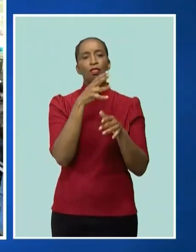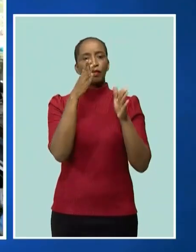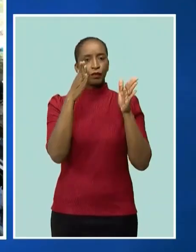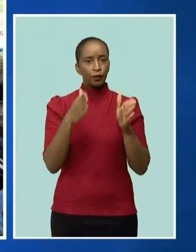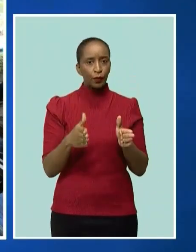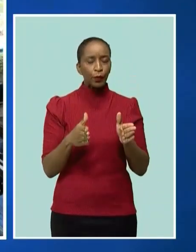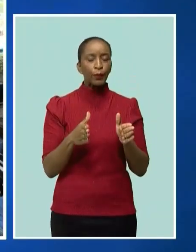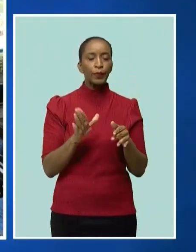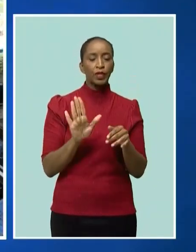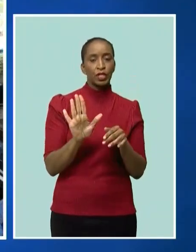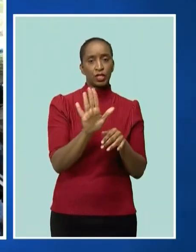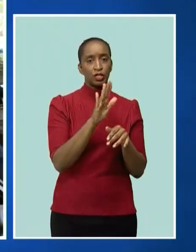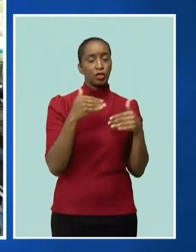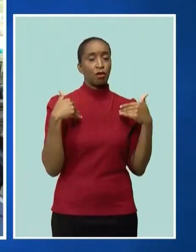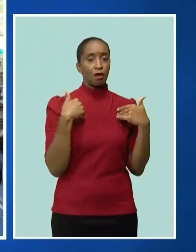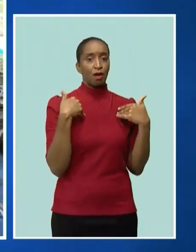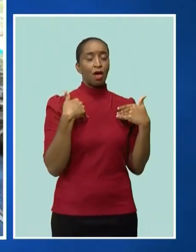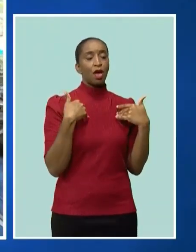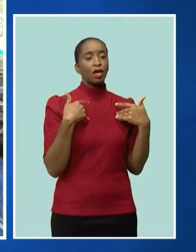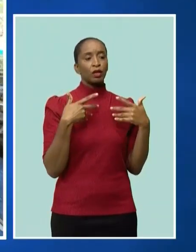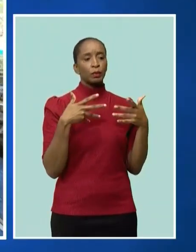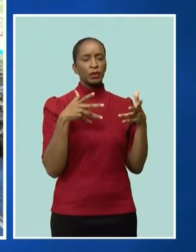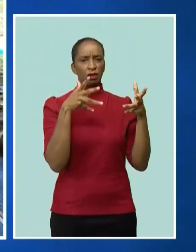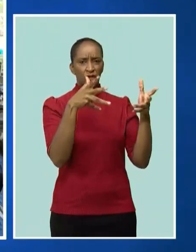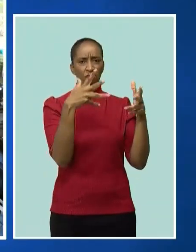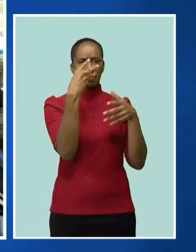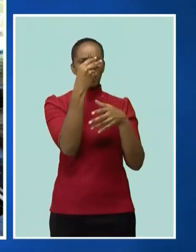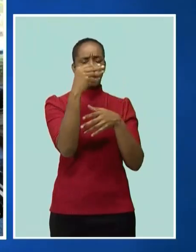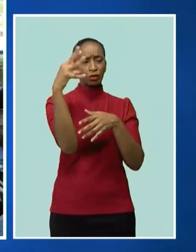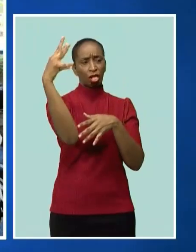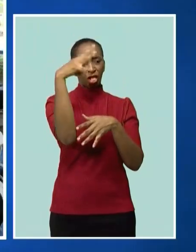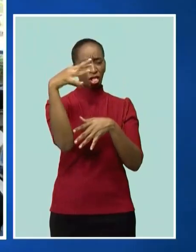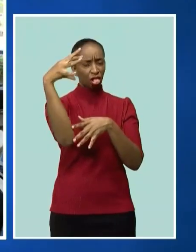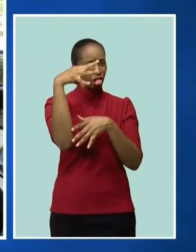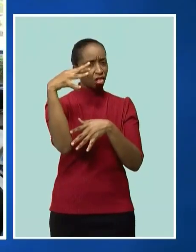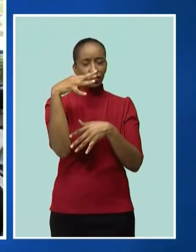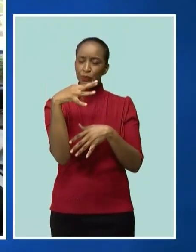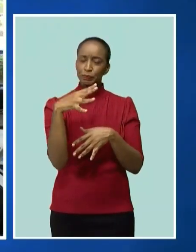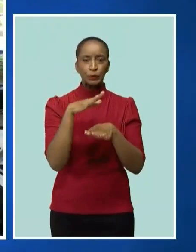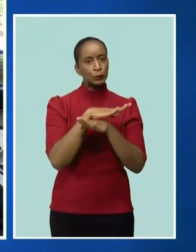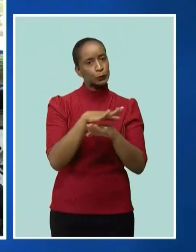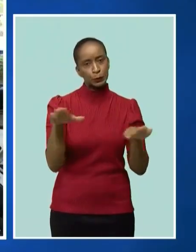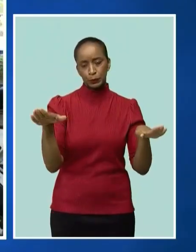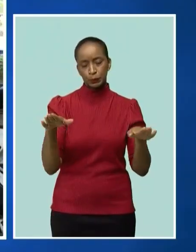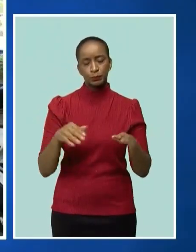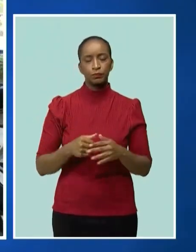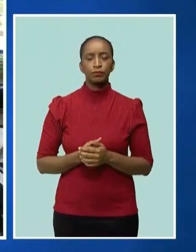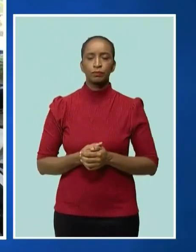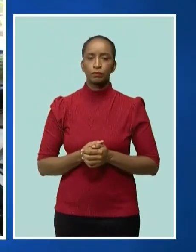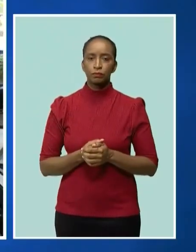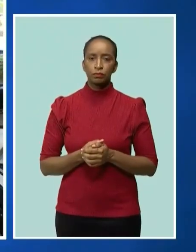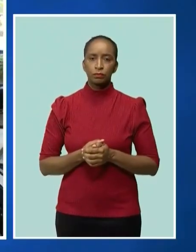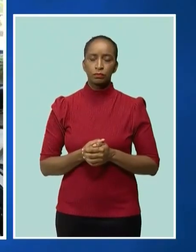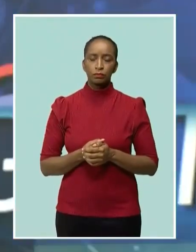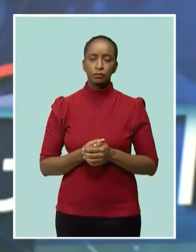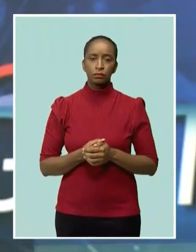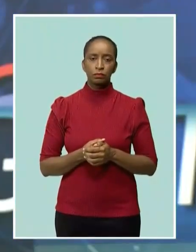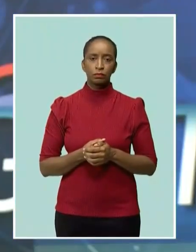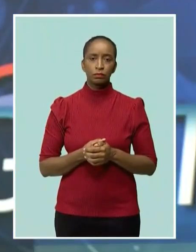animals exposed in the sun, given the extreme weather conditions. Crystal Hoyt, CBC